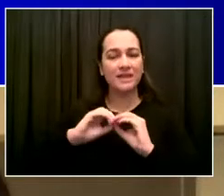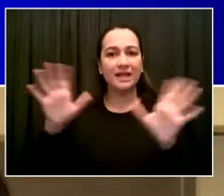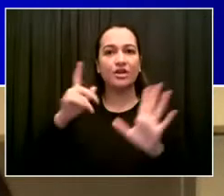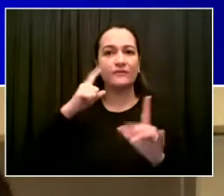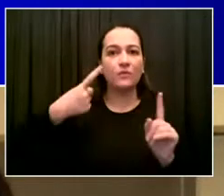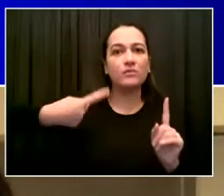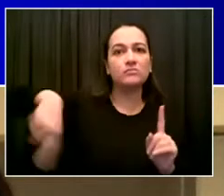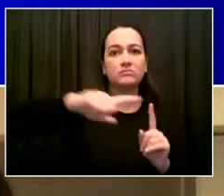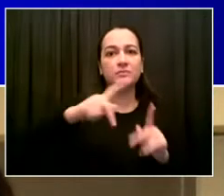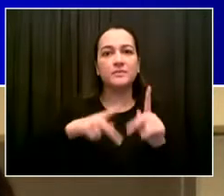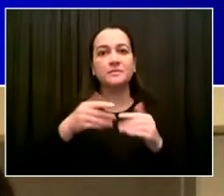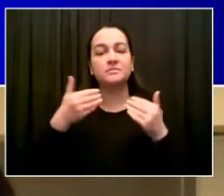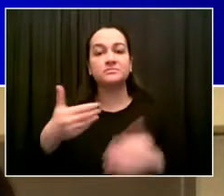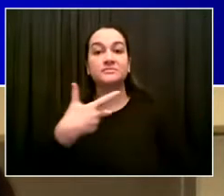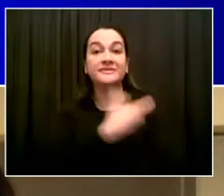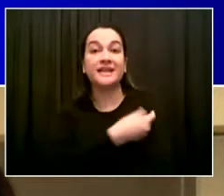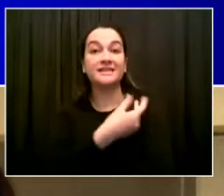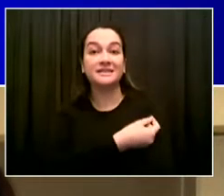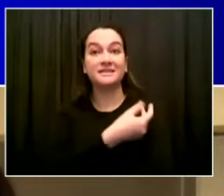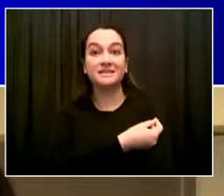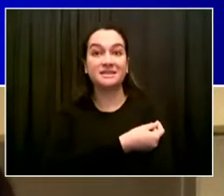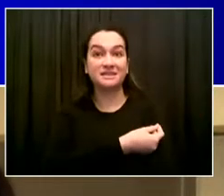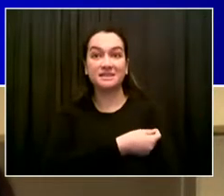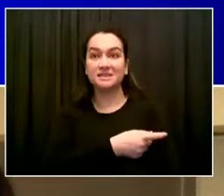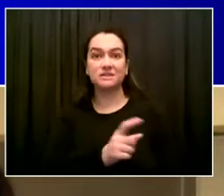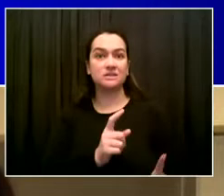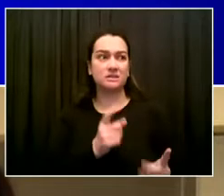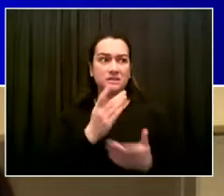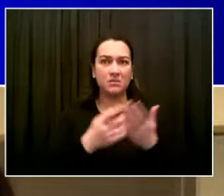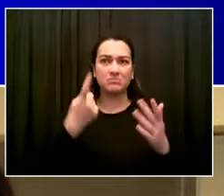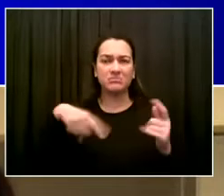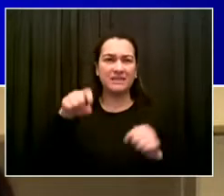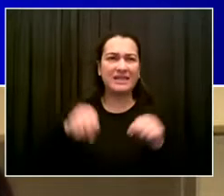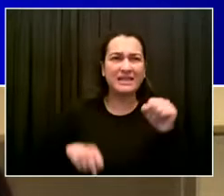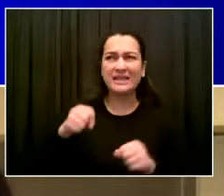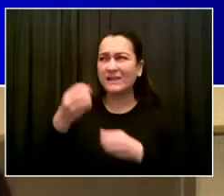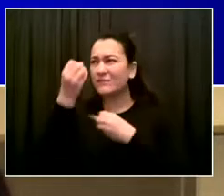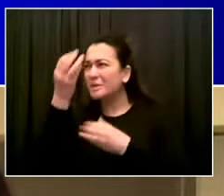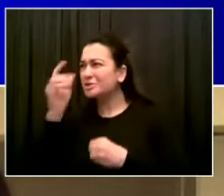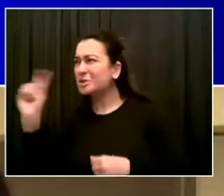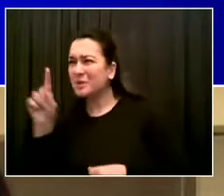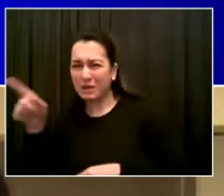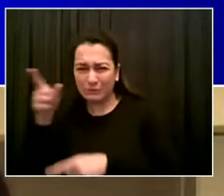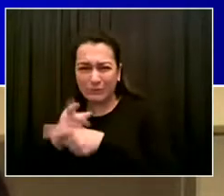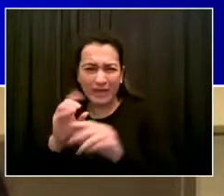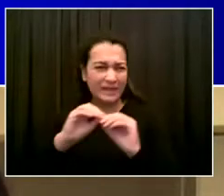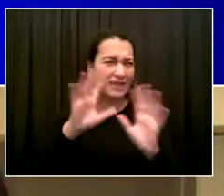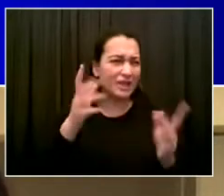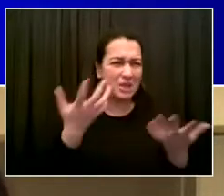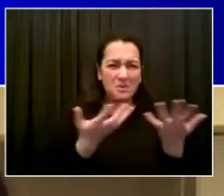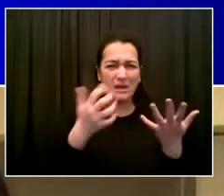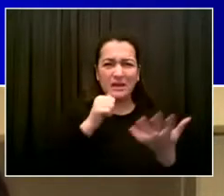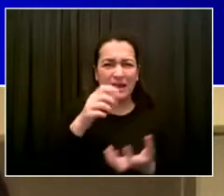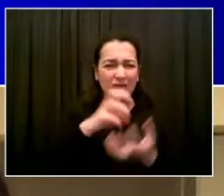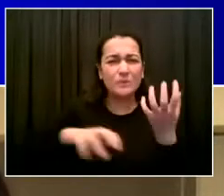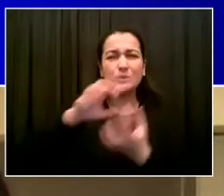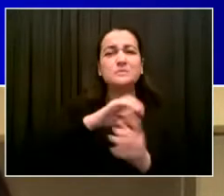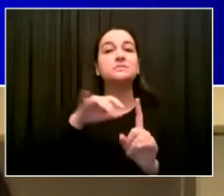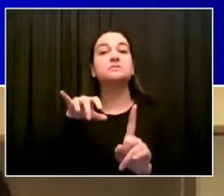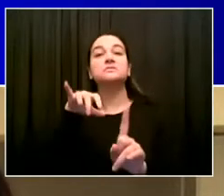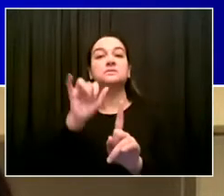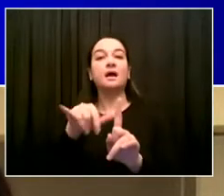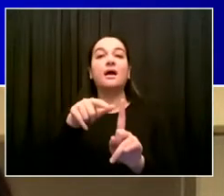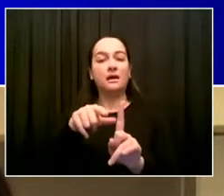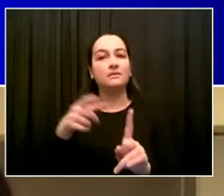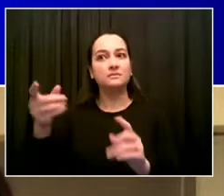and they need people to listen and answer, but also making vaccine available right where they live. That's been a